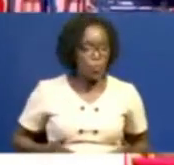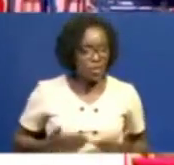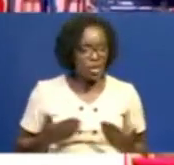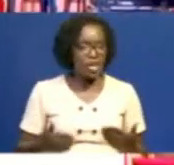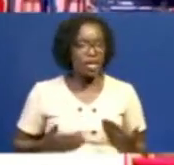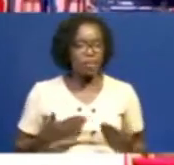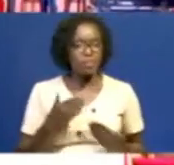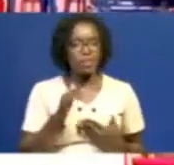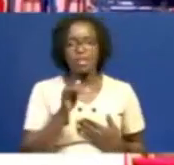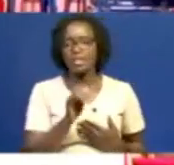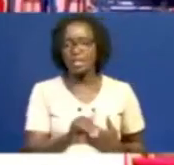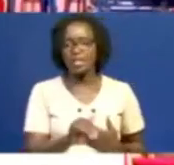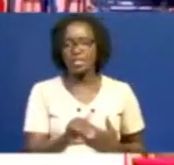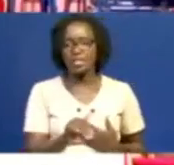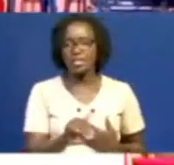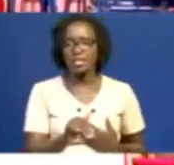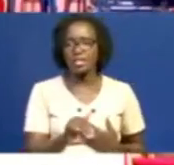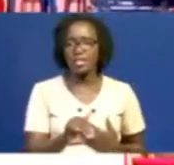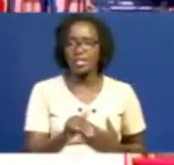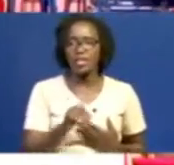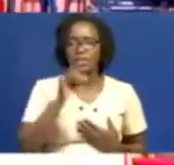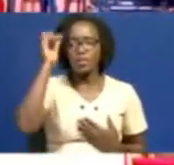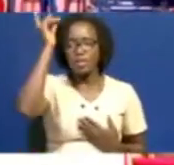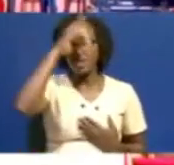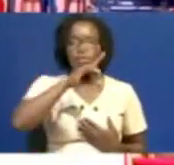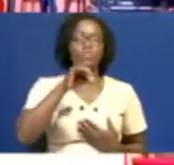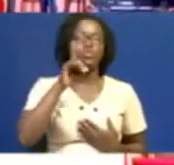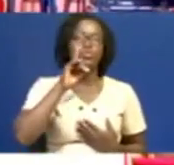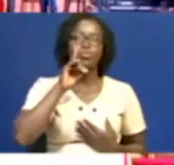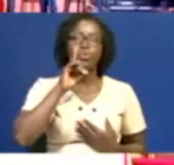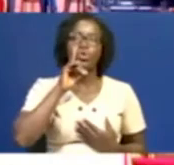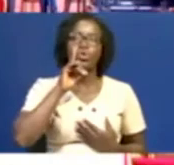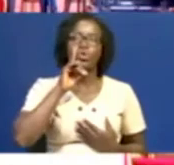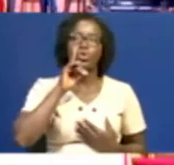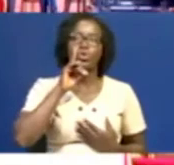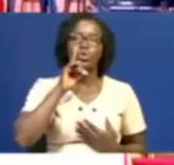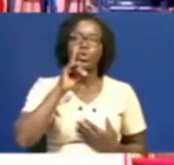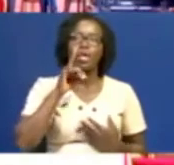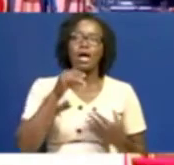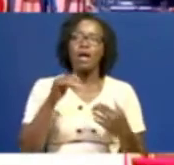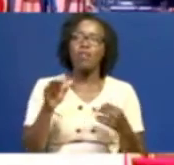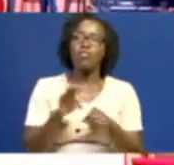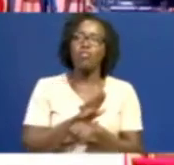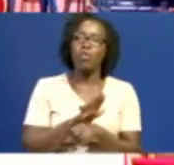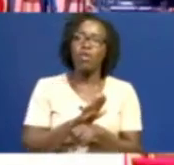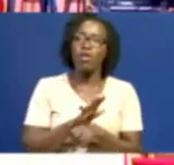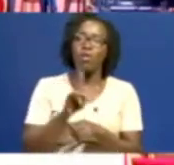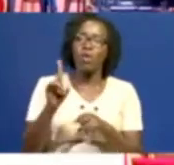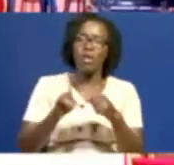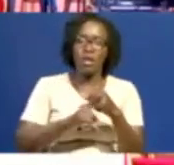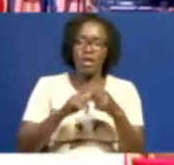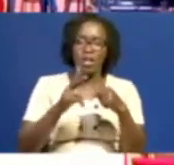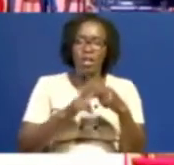that we are graduating tomorrow. We have a total of 167